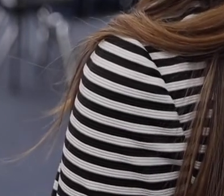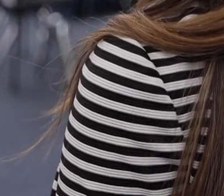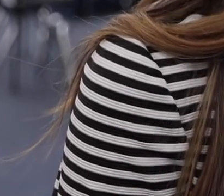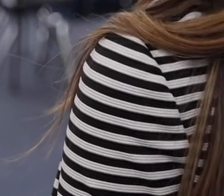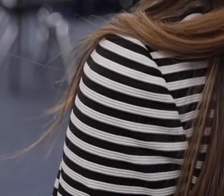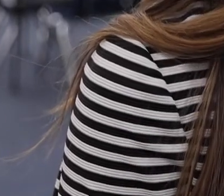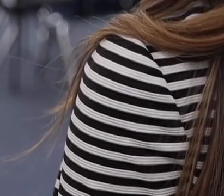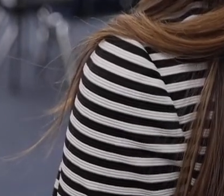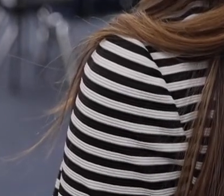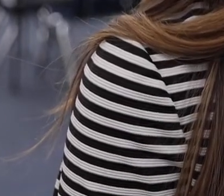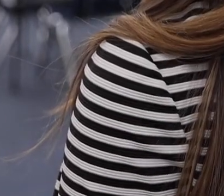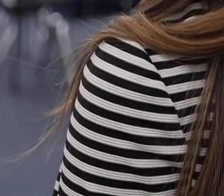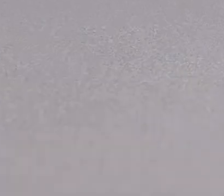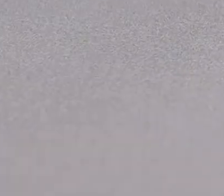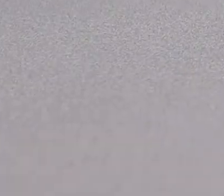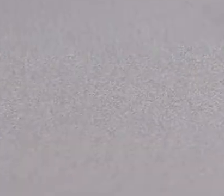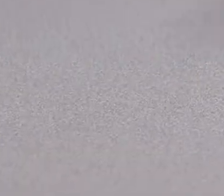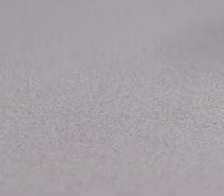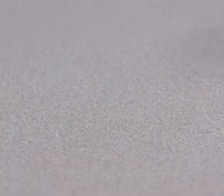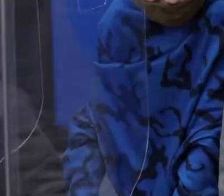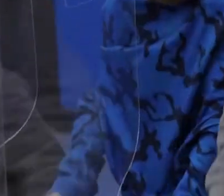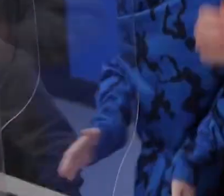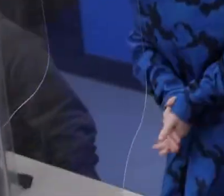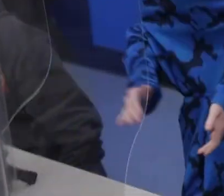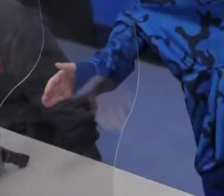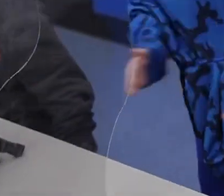were, because she means a lot to them.